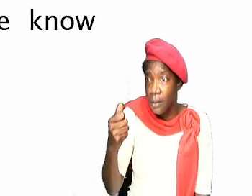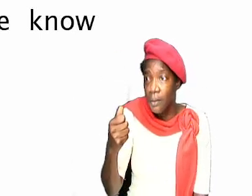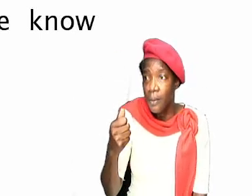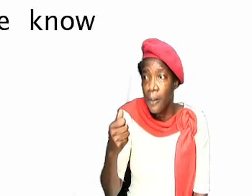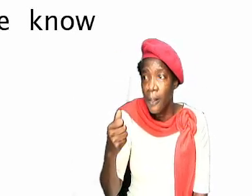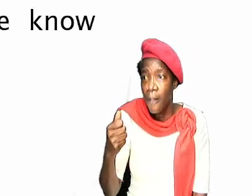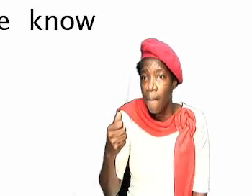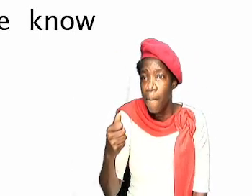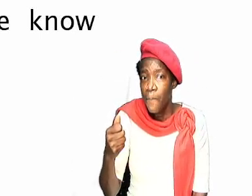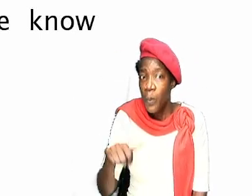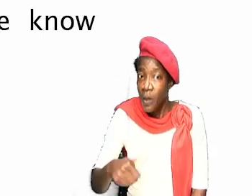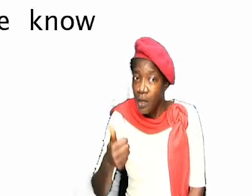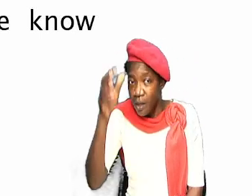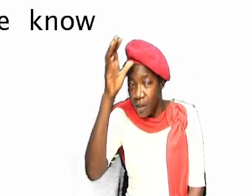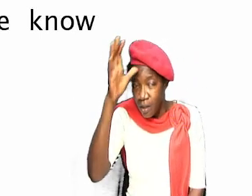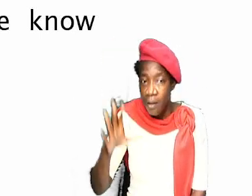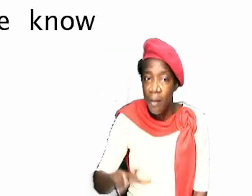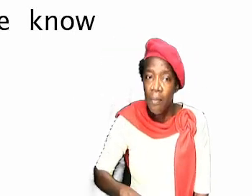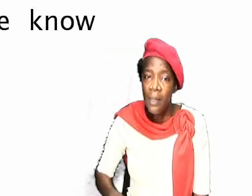And Benaiah.